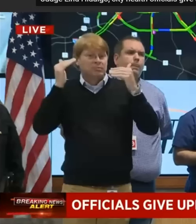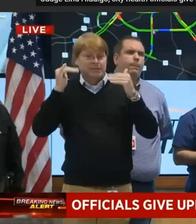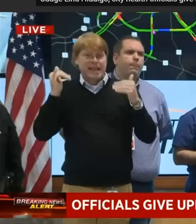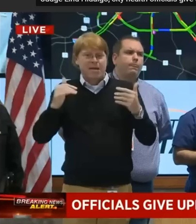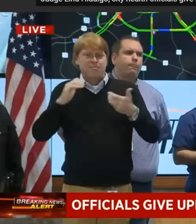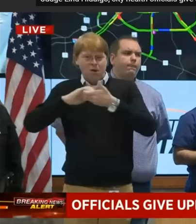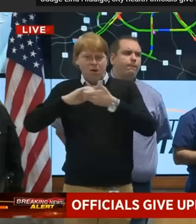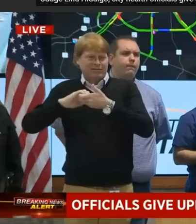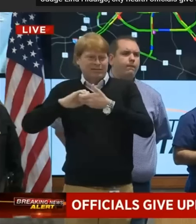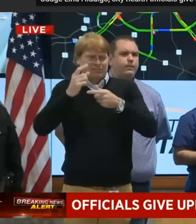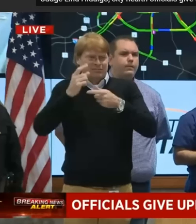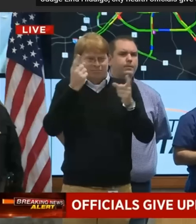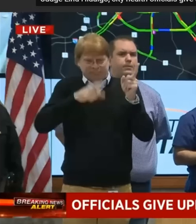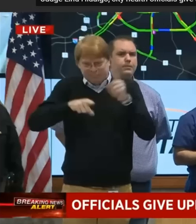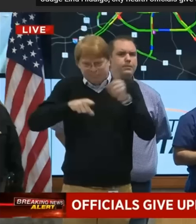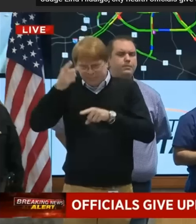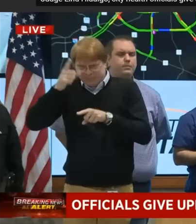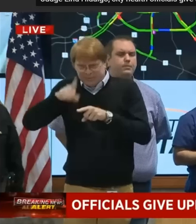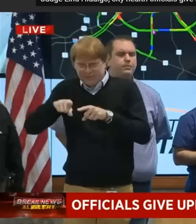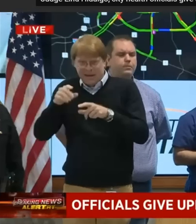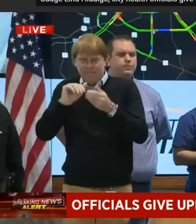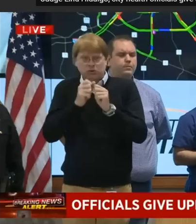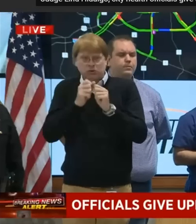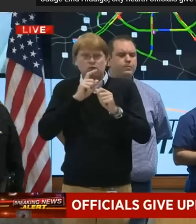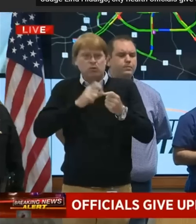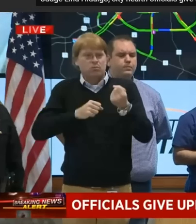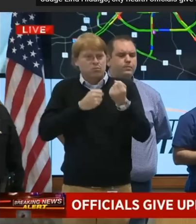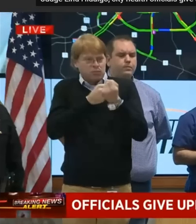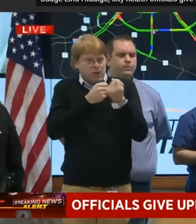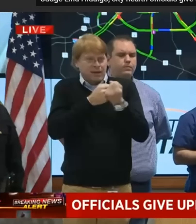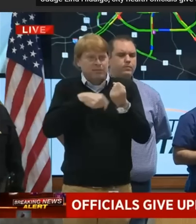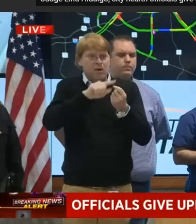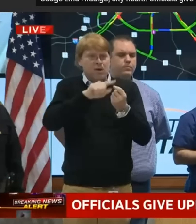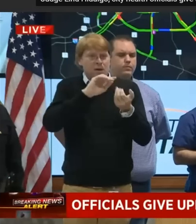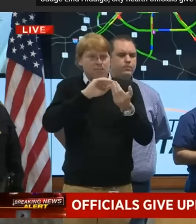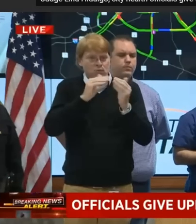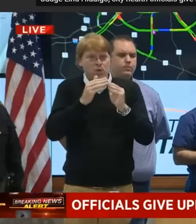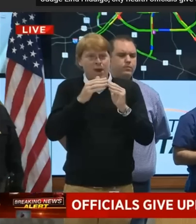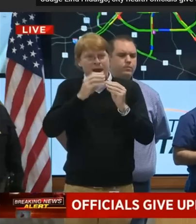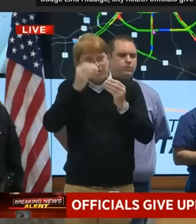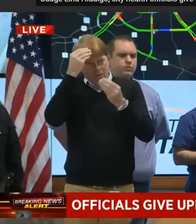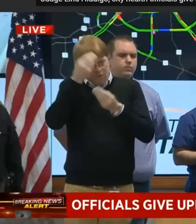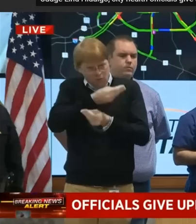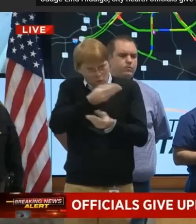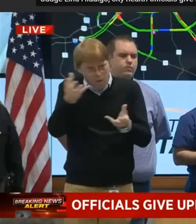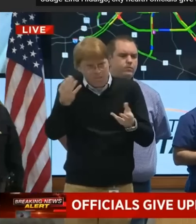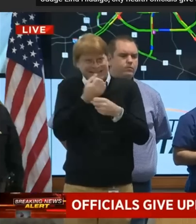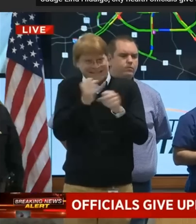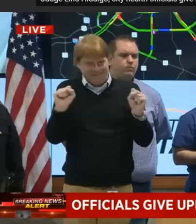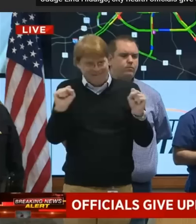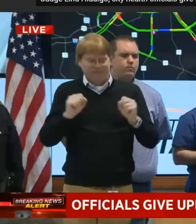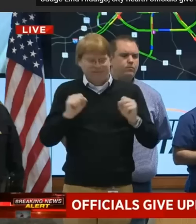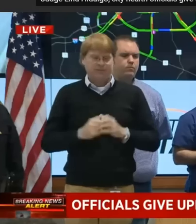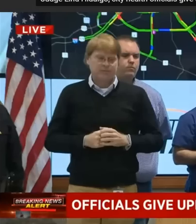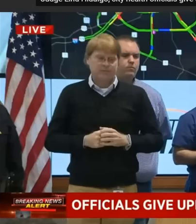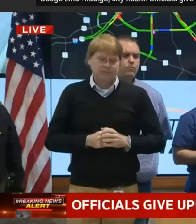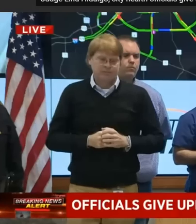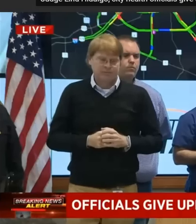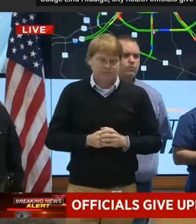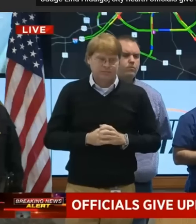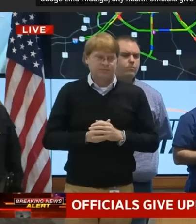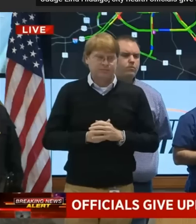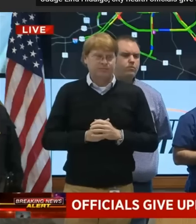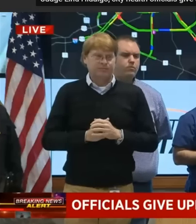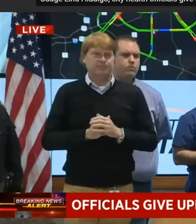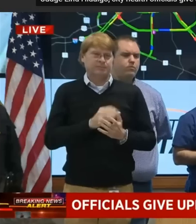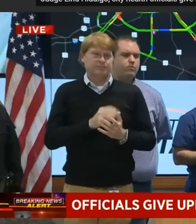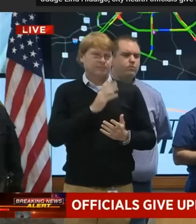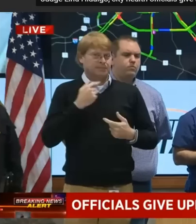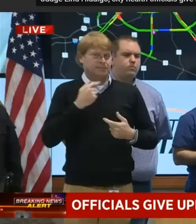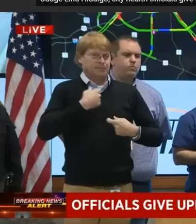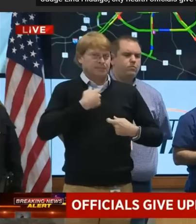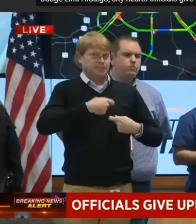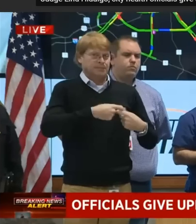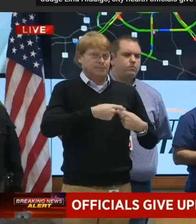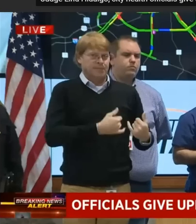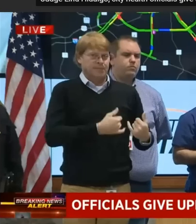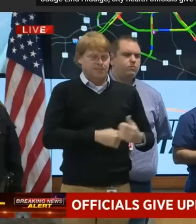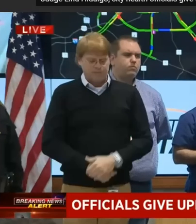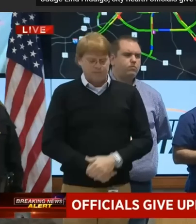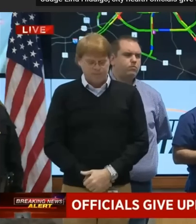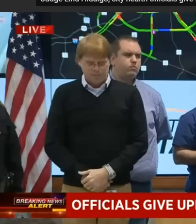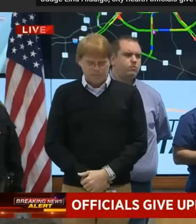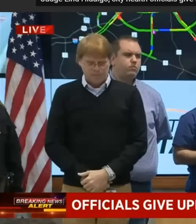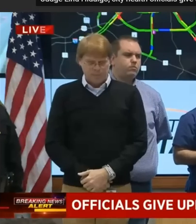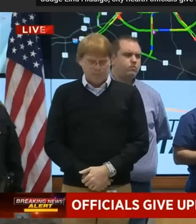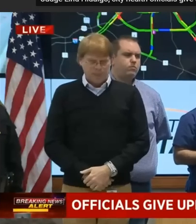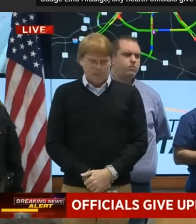taking steps to make sure our community is informed and to make sure our community is safe. La posibilidad del vapor que el